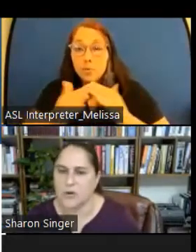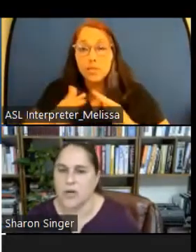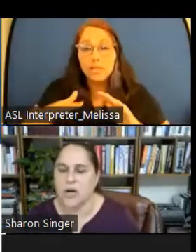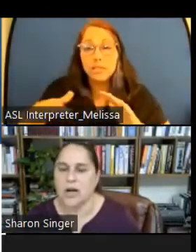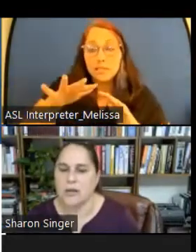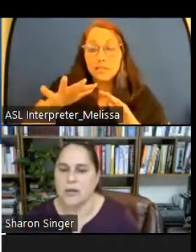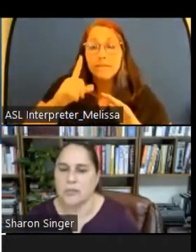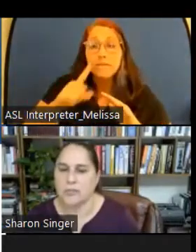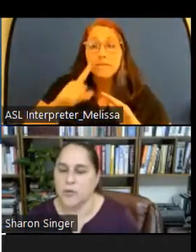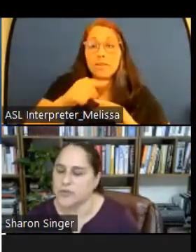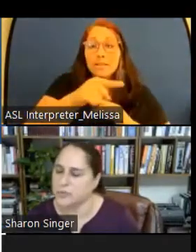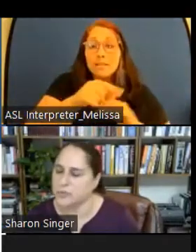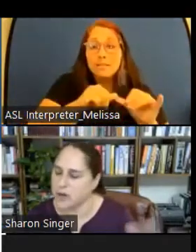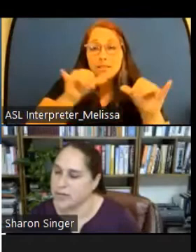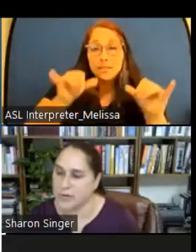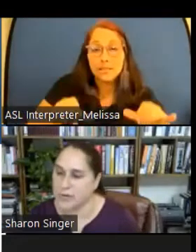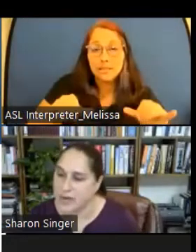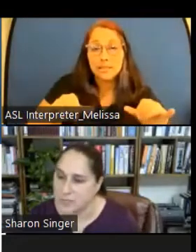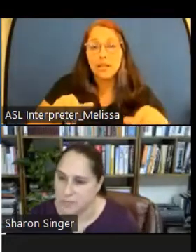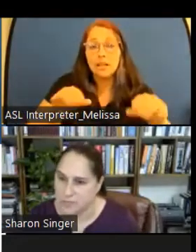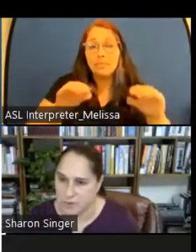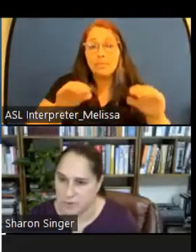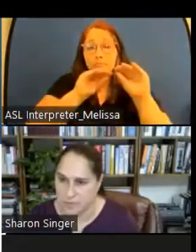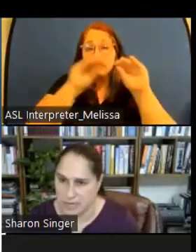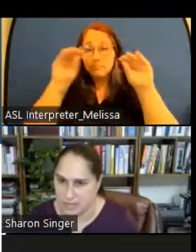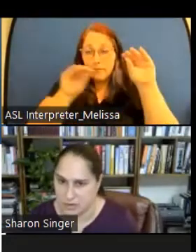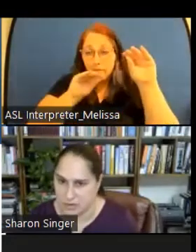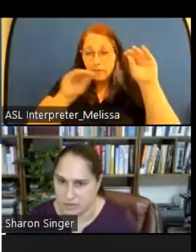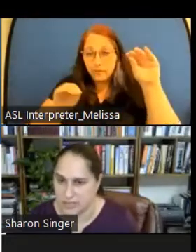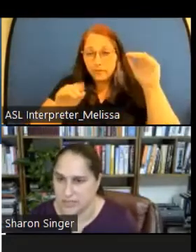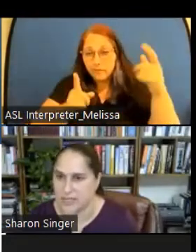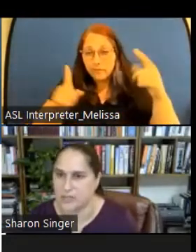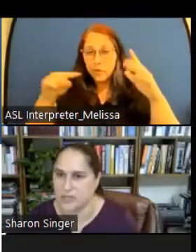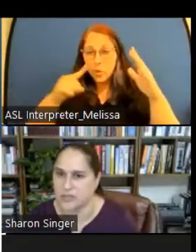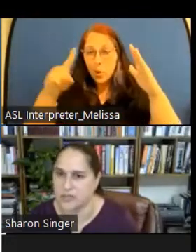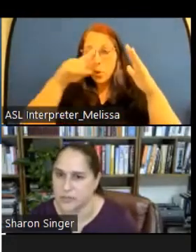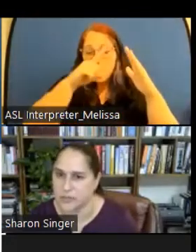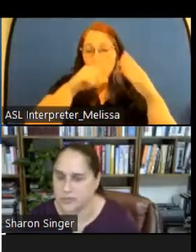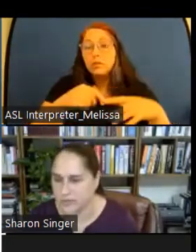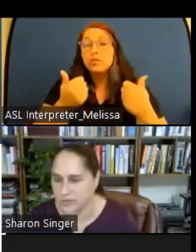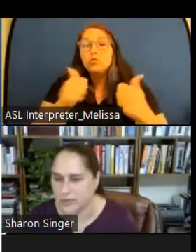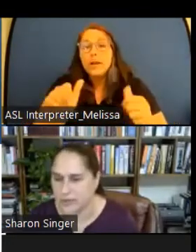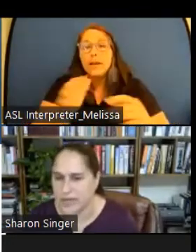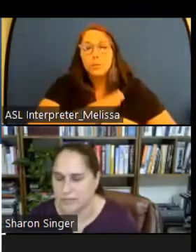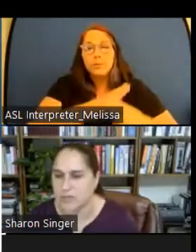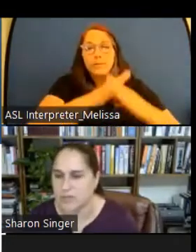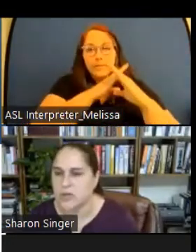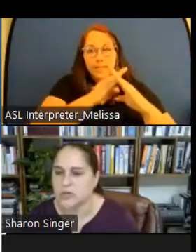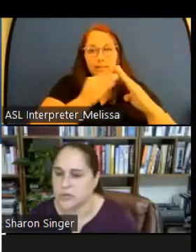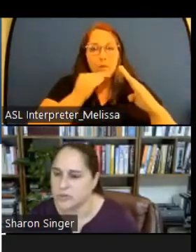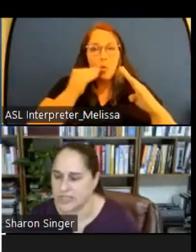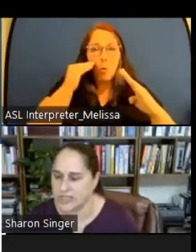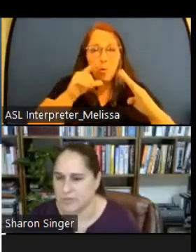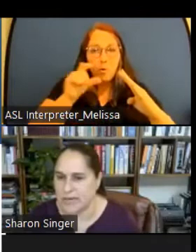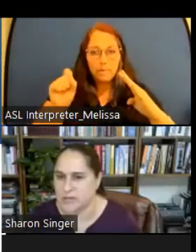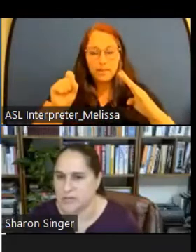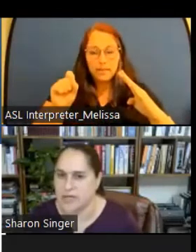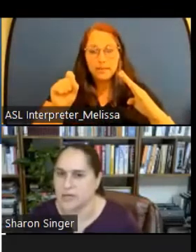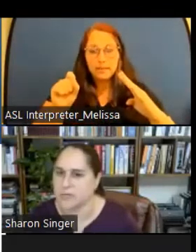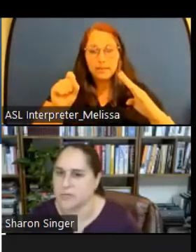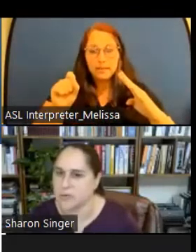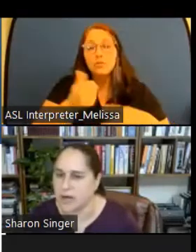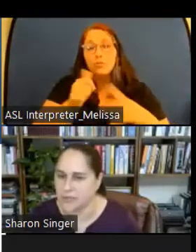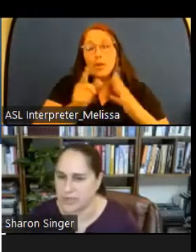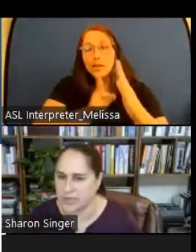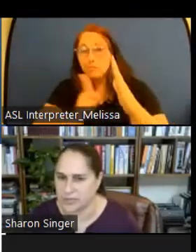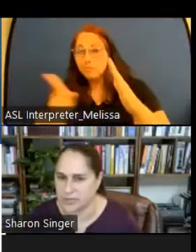inflow, both to try and prevent people from coming into homelessness and to divert them to stable housing